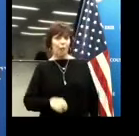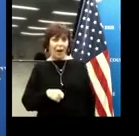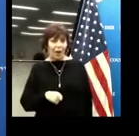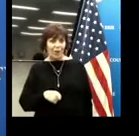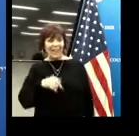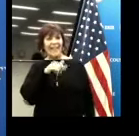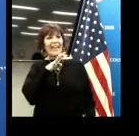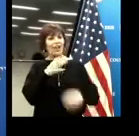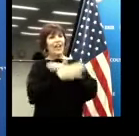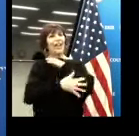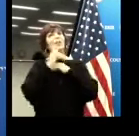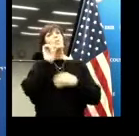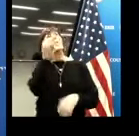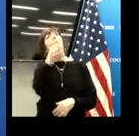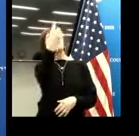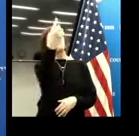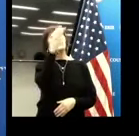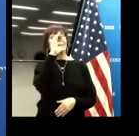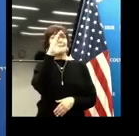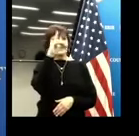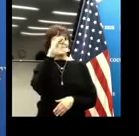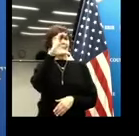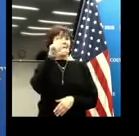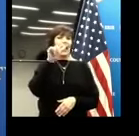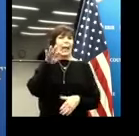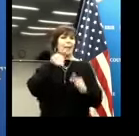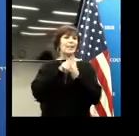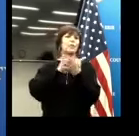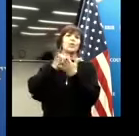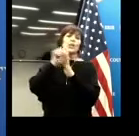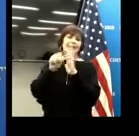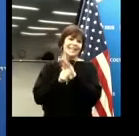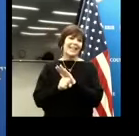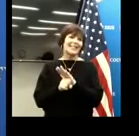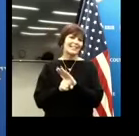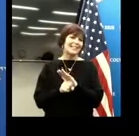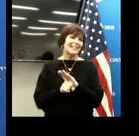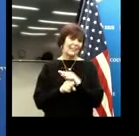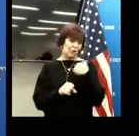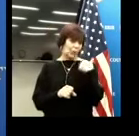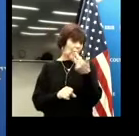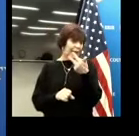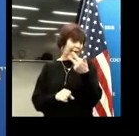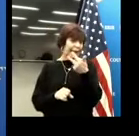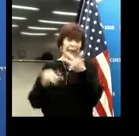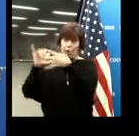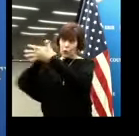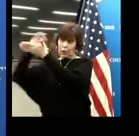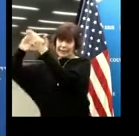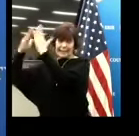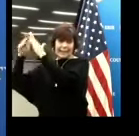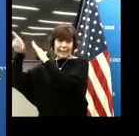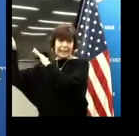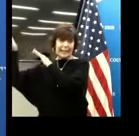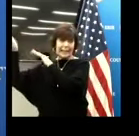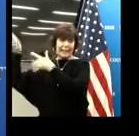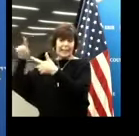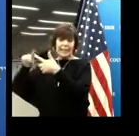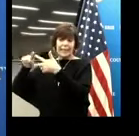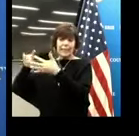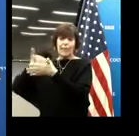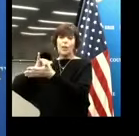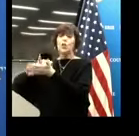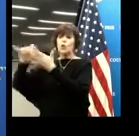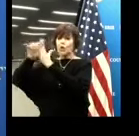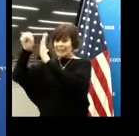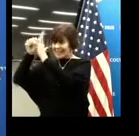County is one of the only CDC labs in all of New York State, because there's only 3. New York City, the New York State